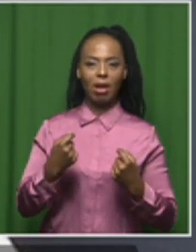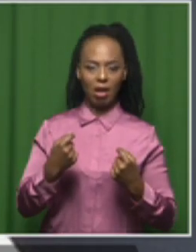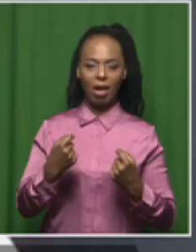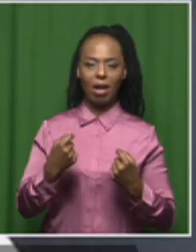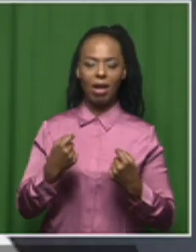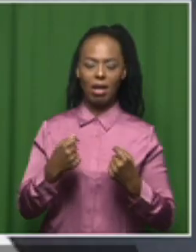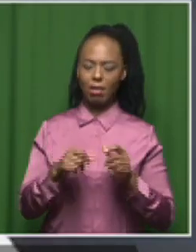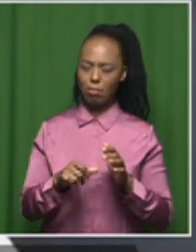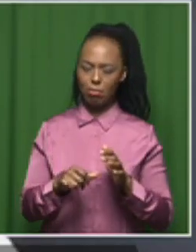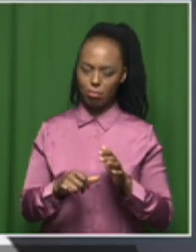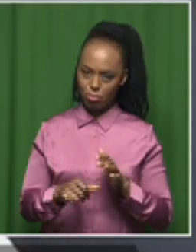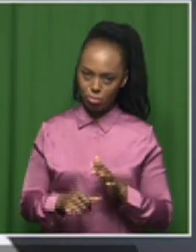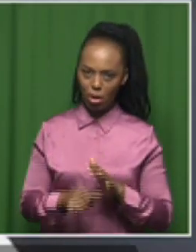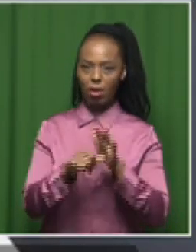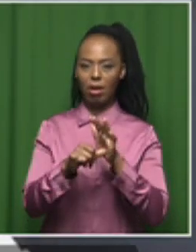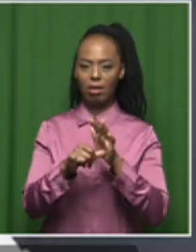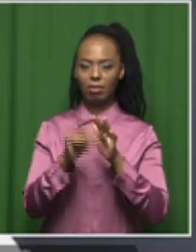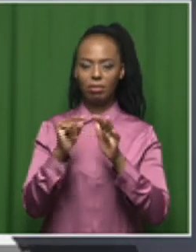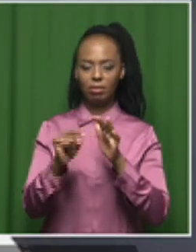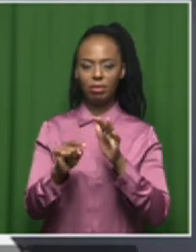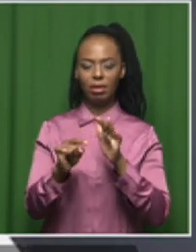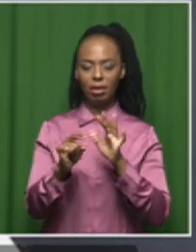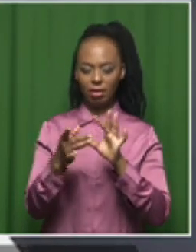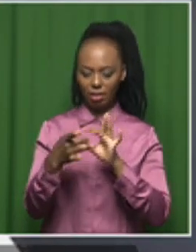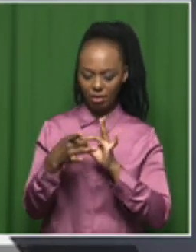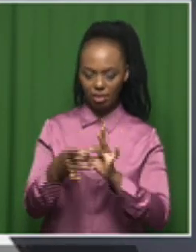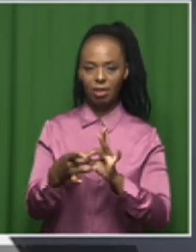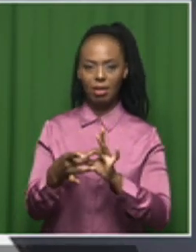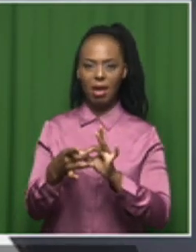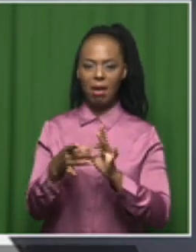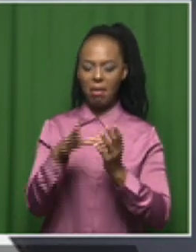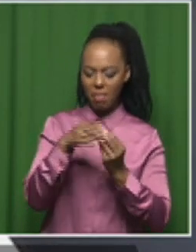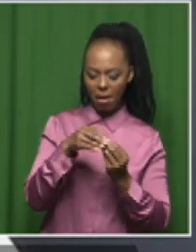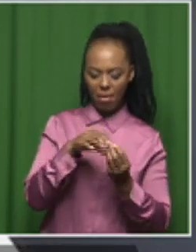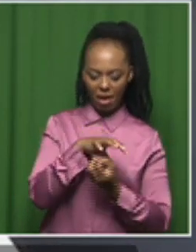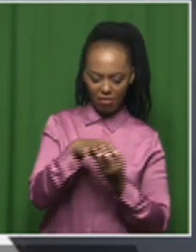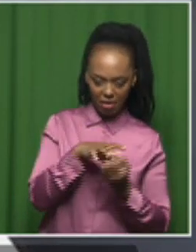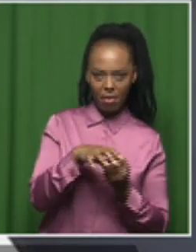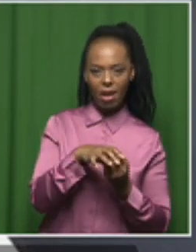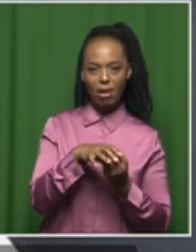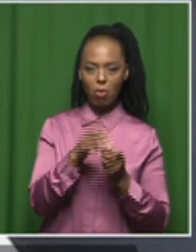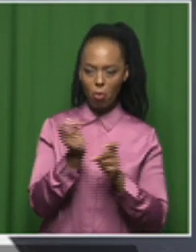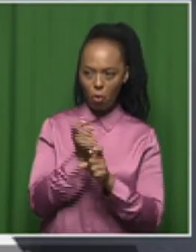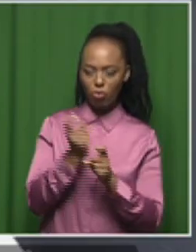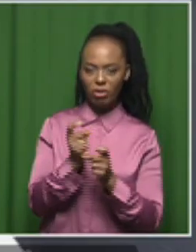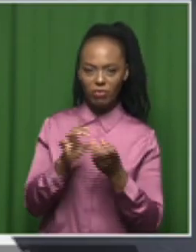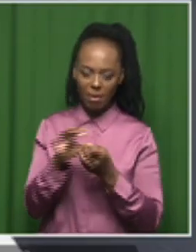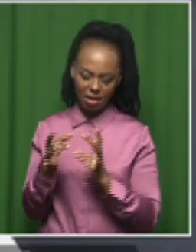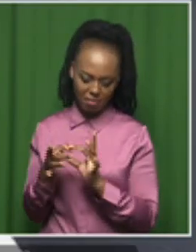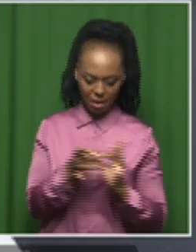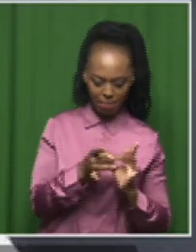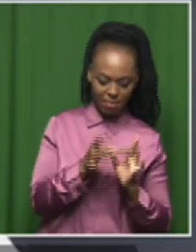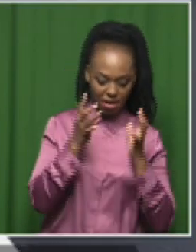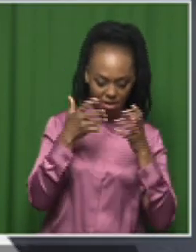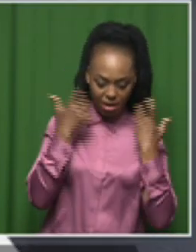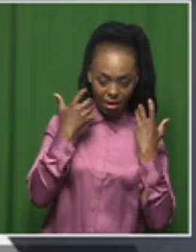royal a family member and puts on stages